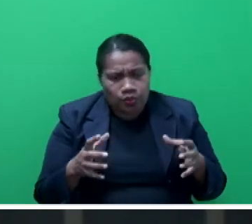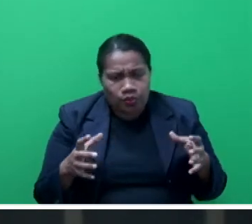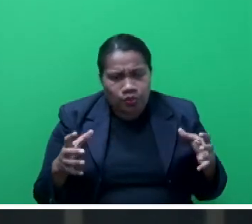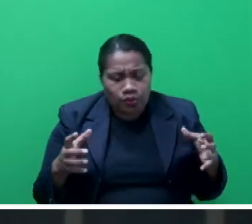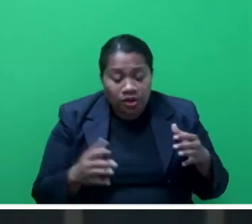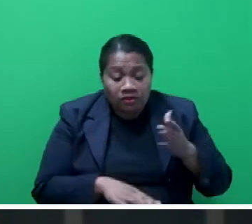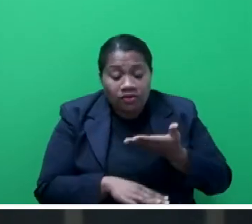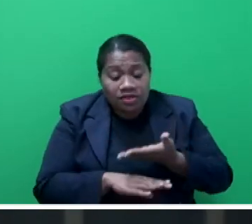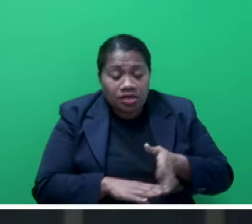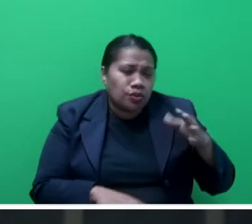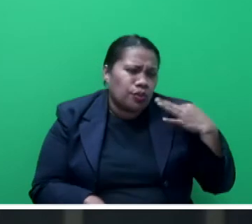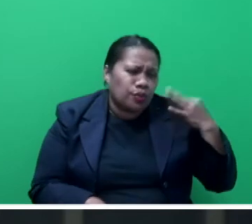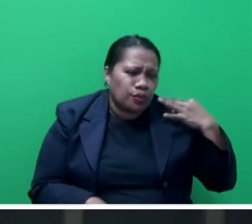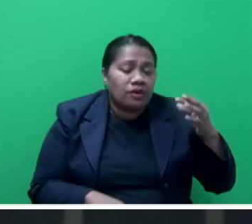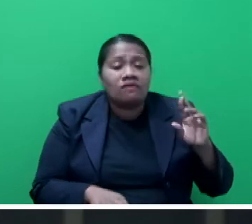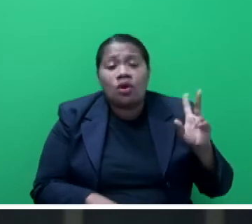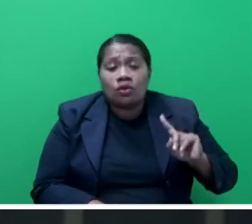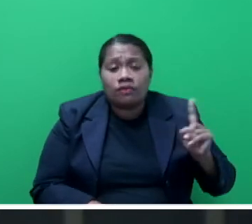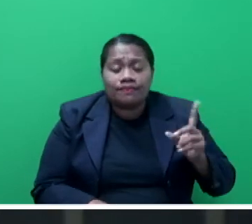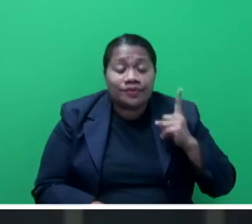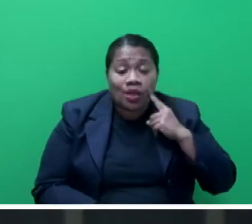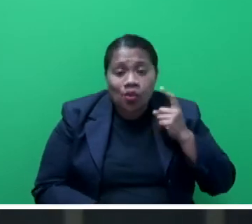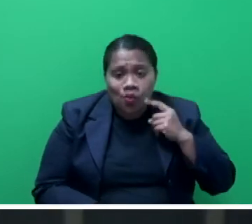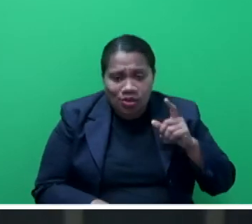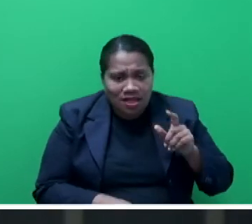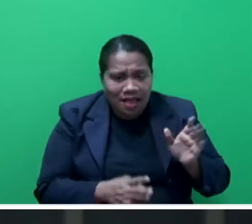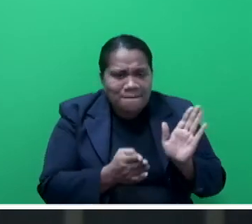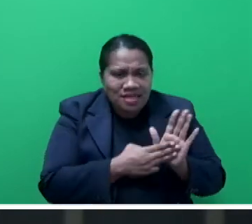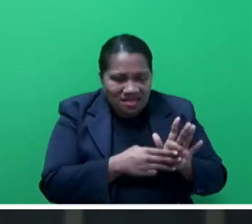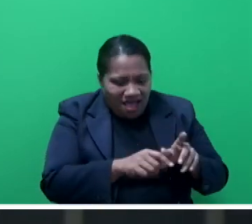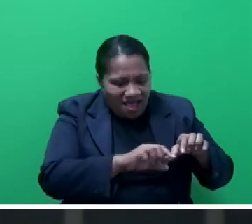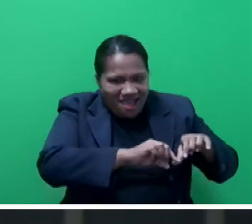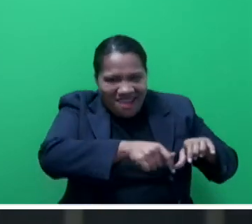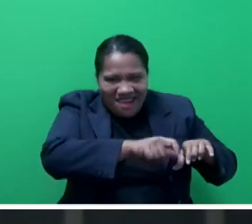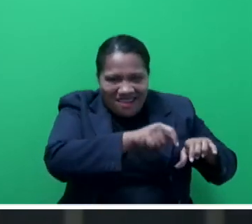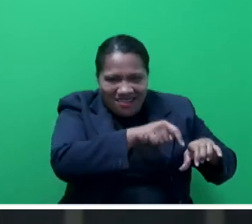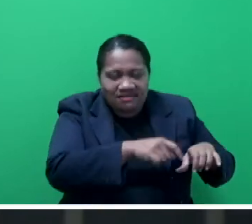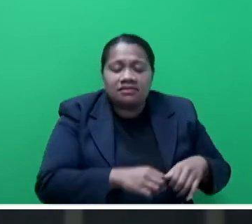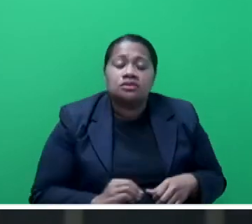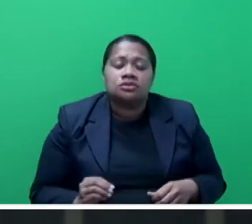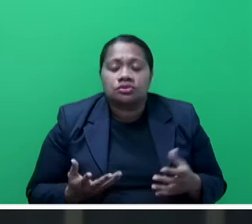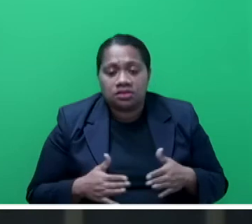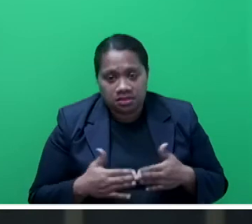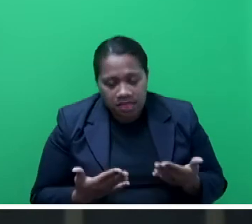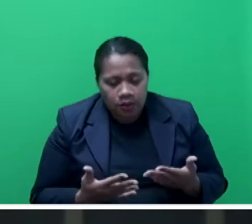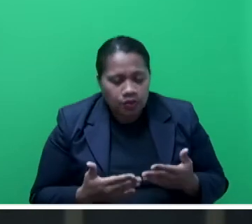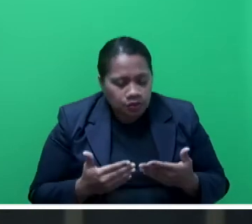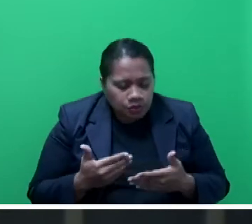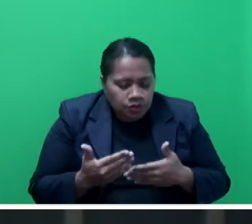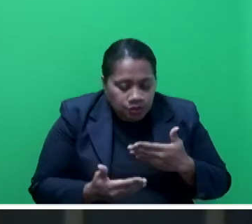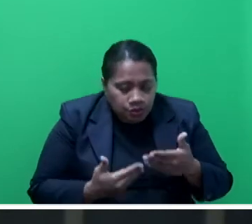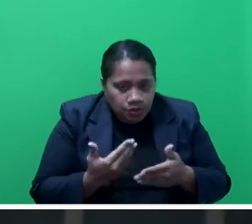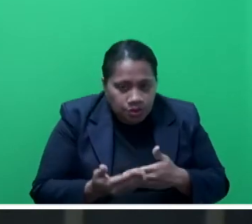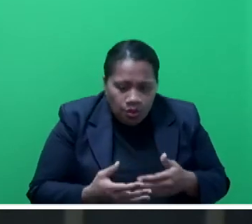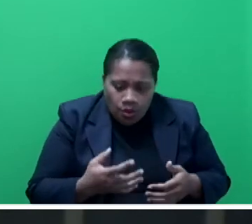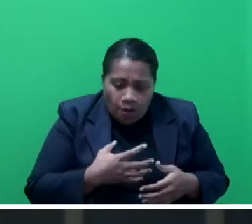applications for water meters. The challenge for this is that water authorities' treatment plants are now processing way over their built